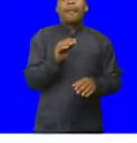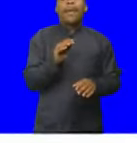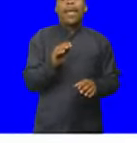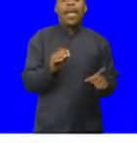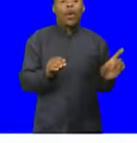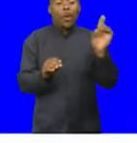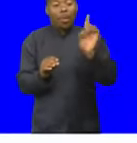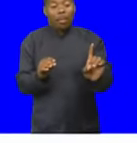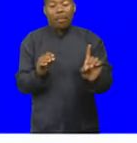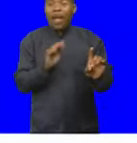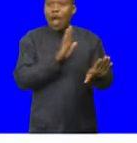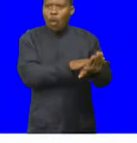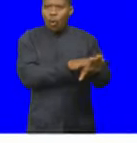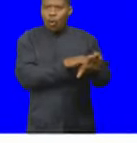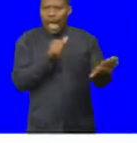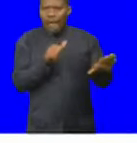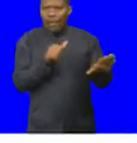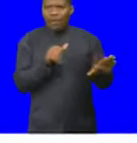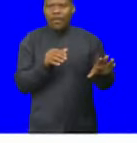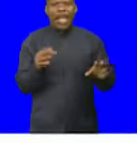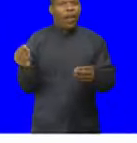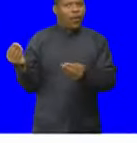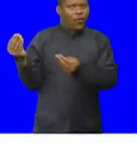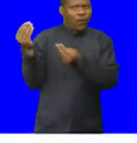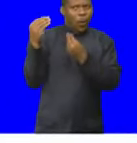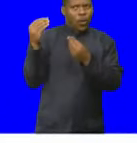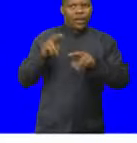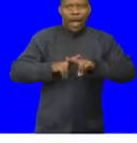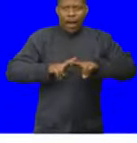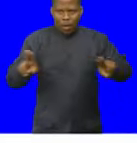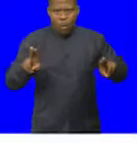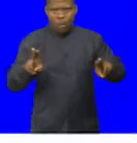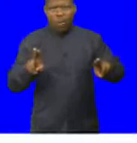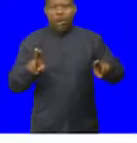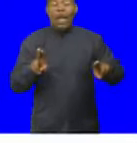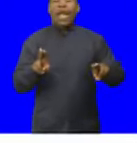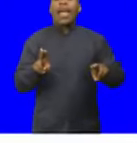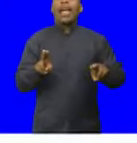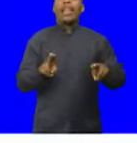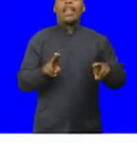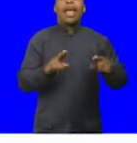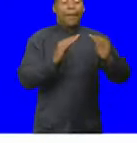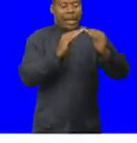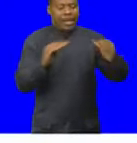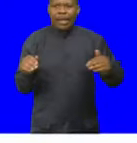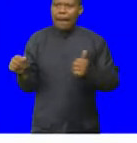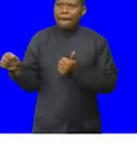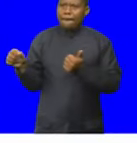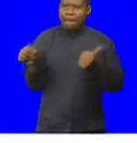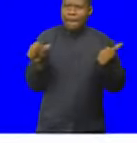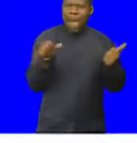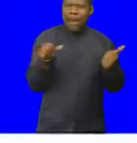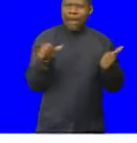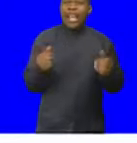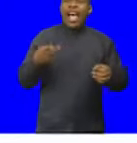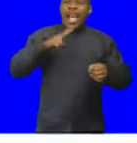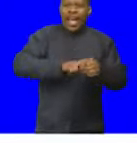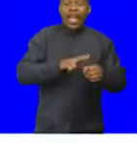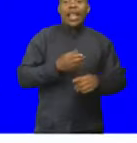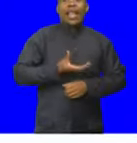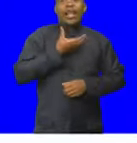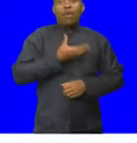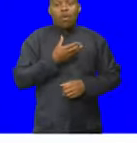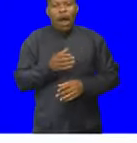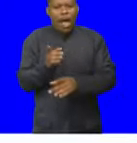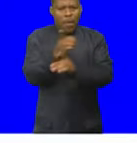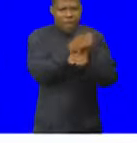ukubite ukuthi tijike nendvuke embangandlala setilungele ukucala ukusebenza. Timuka ke tibese tisalethe ingena